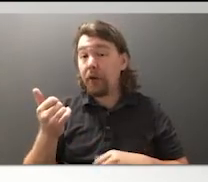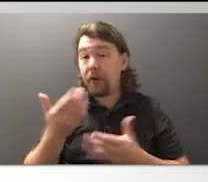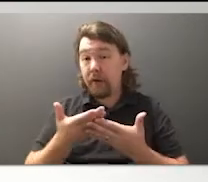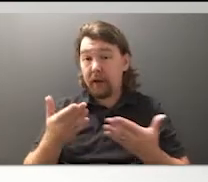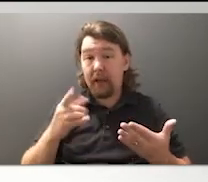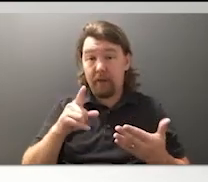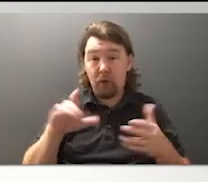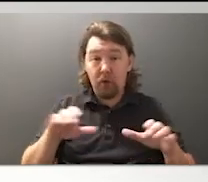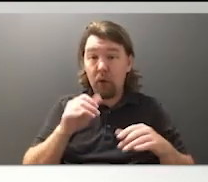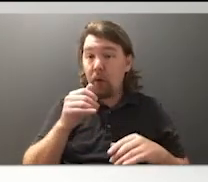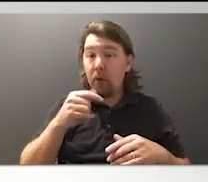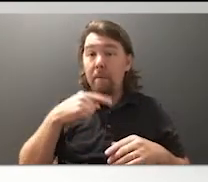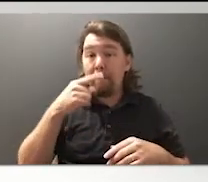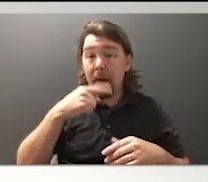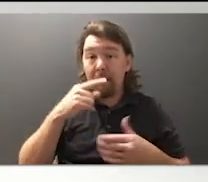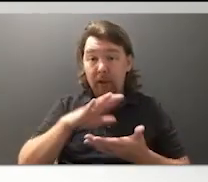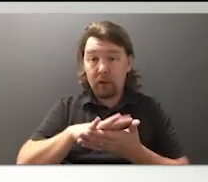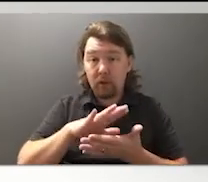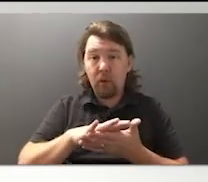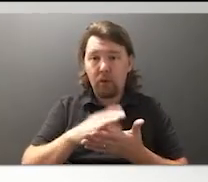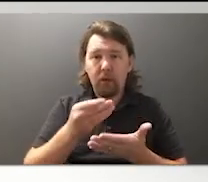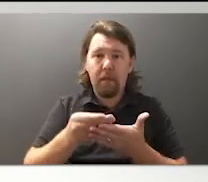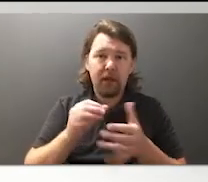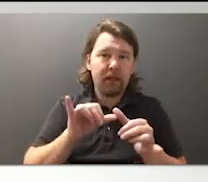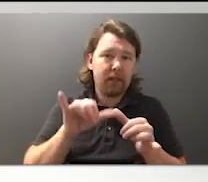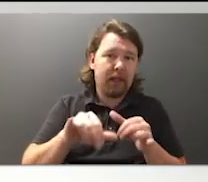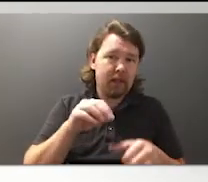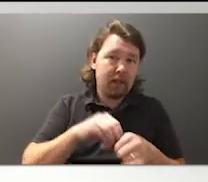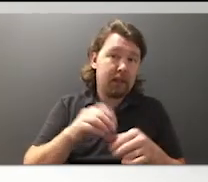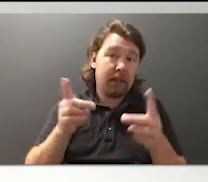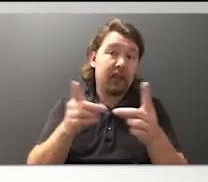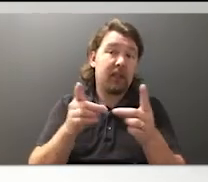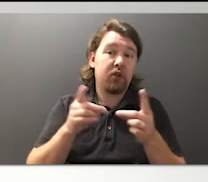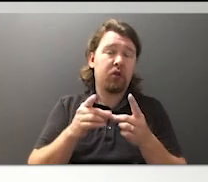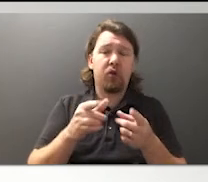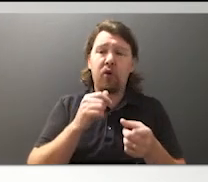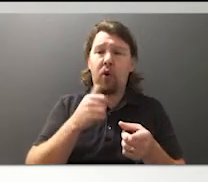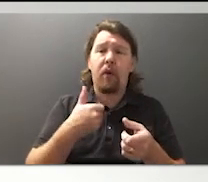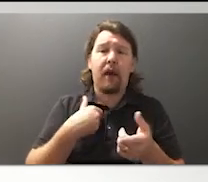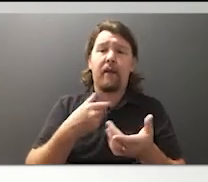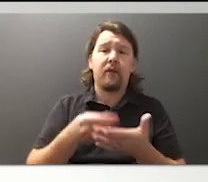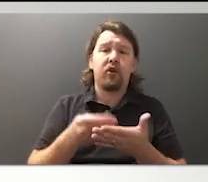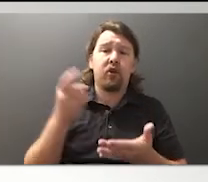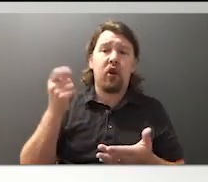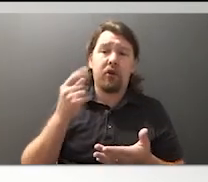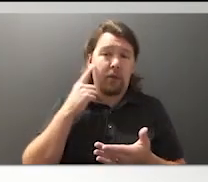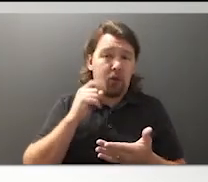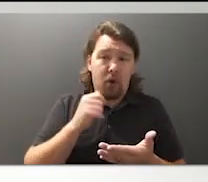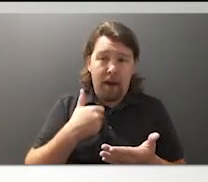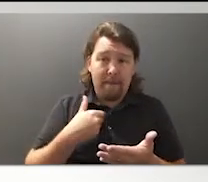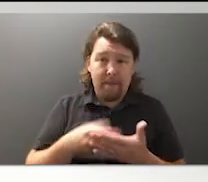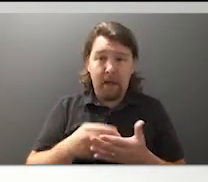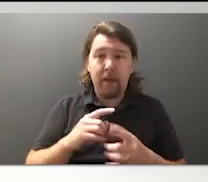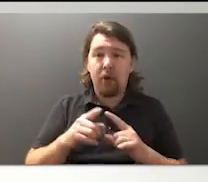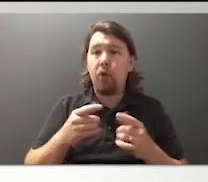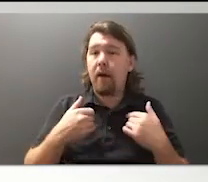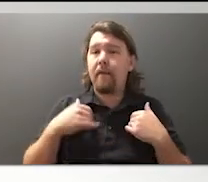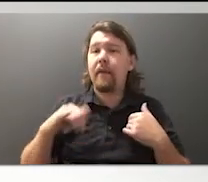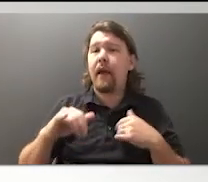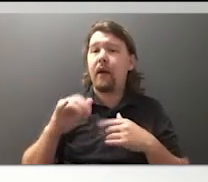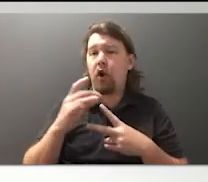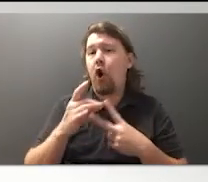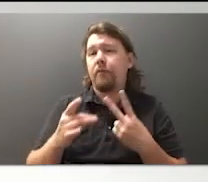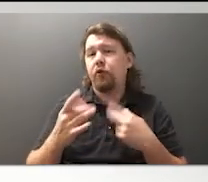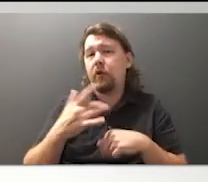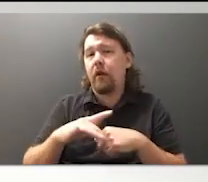school, it will stay within the district, so you don't have a scholarship because you don't have money, but you still have that option available to